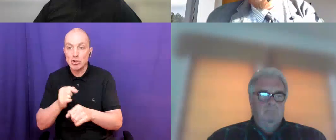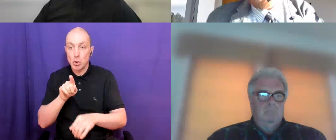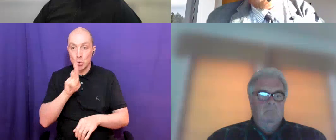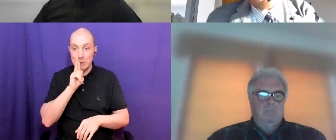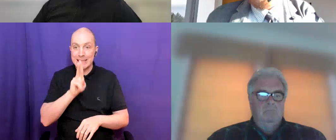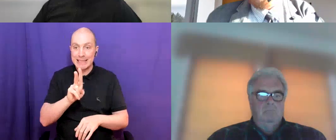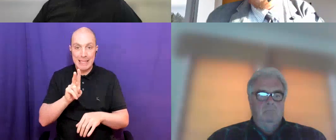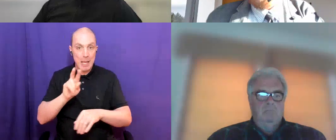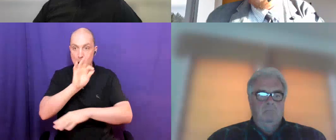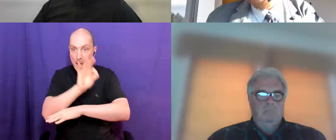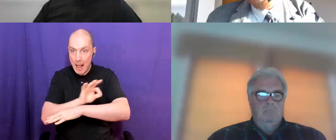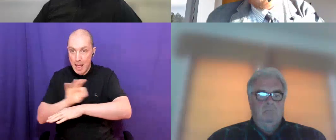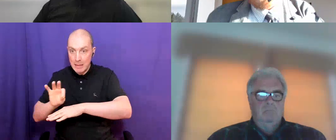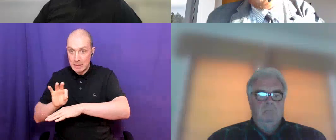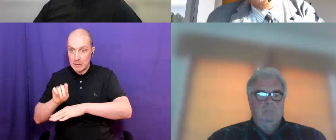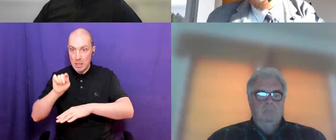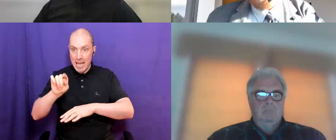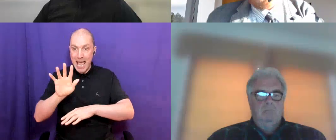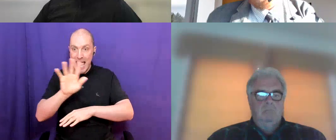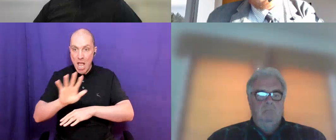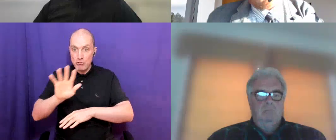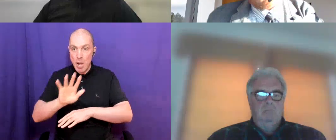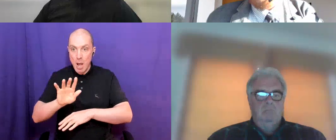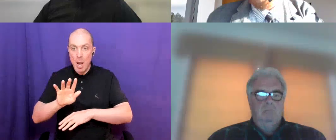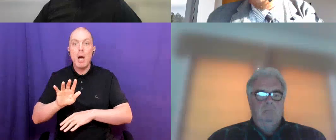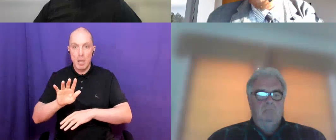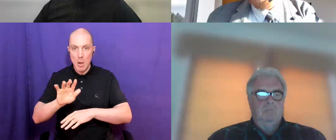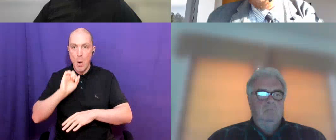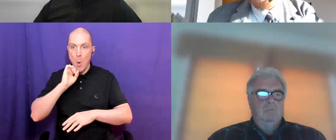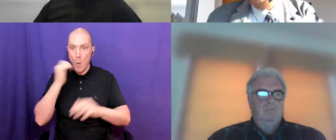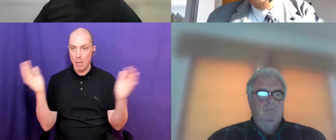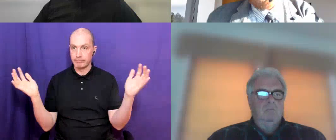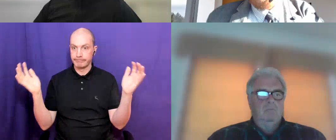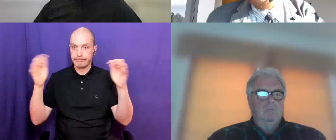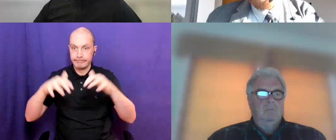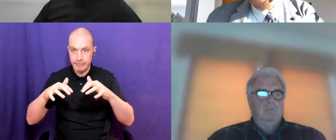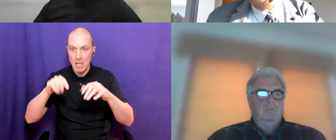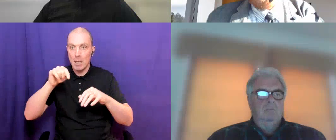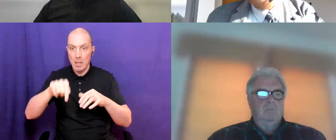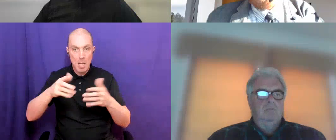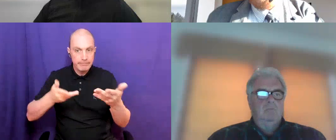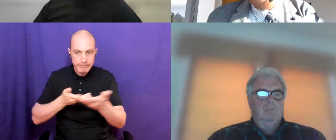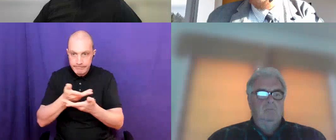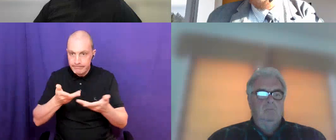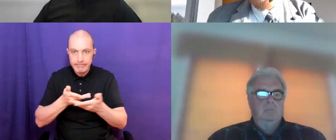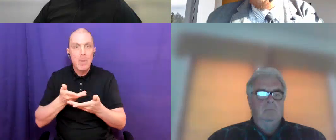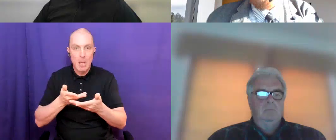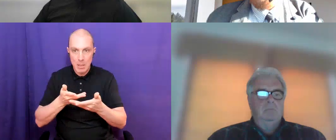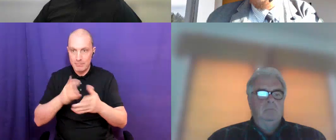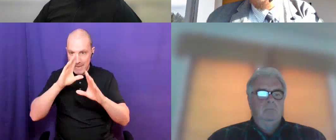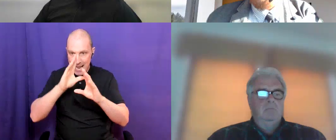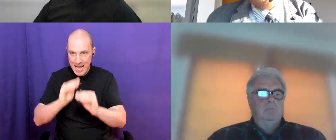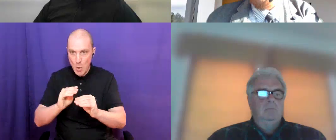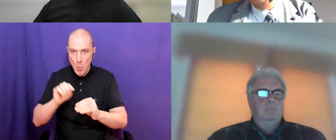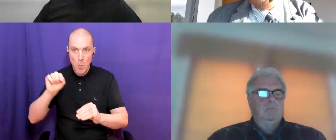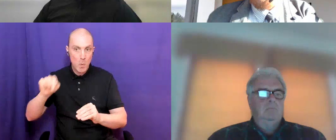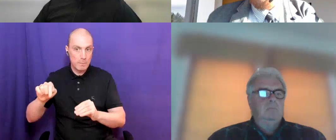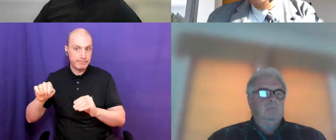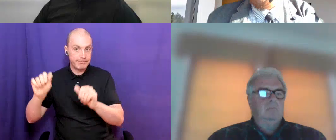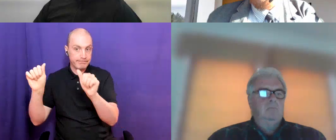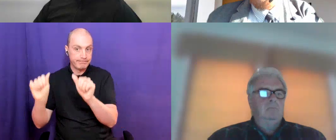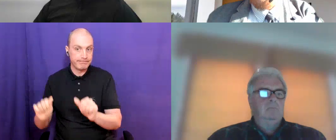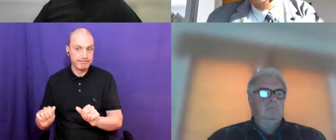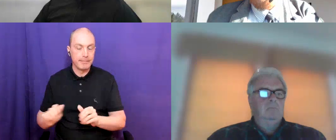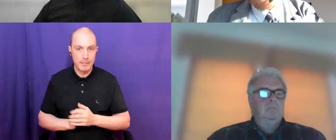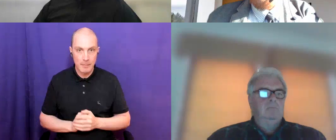is identified for me to bring candidates and their agents together to share with them the outcome of the ballot.